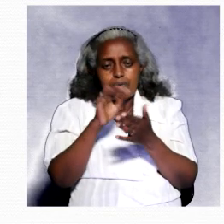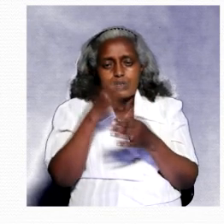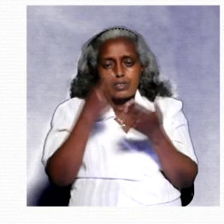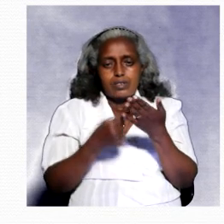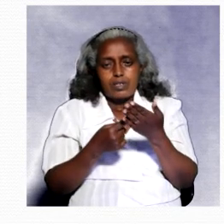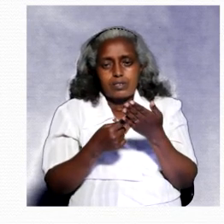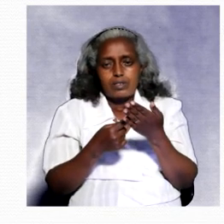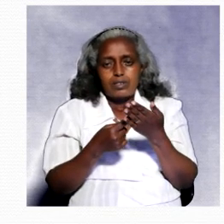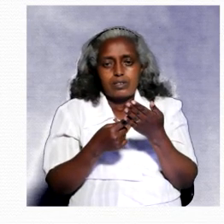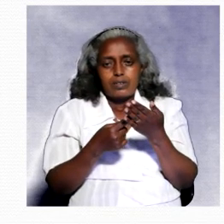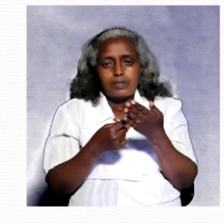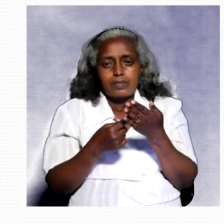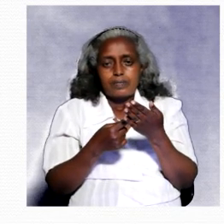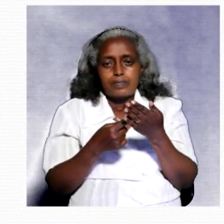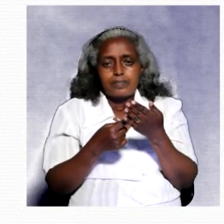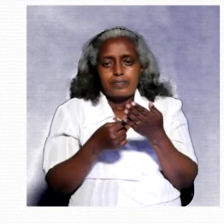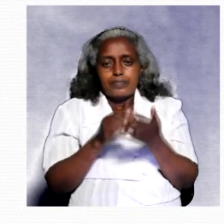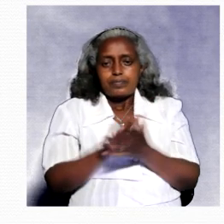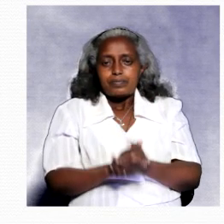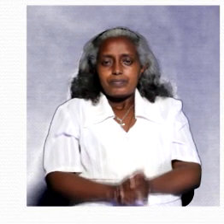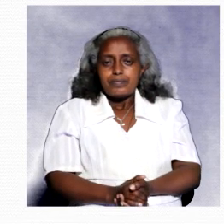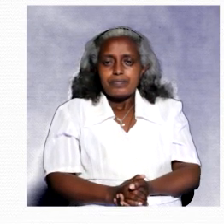Then,